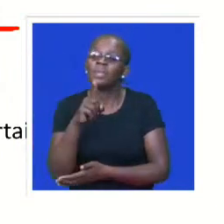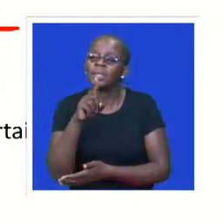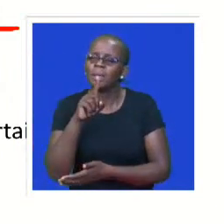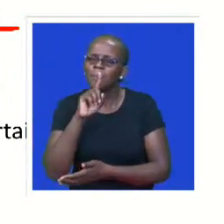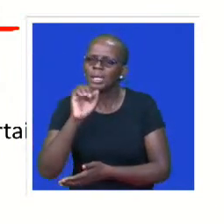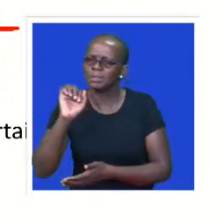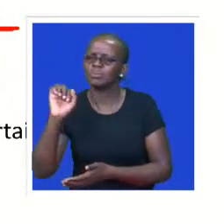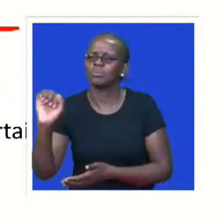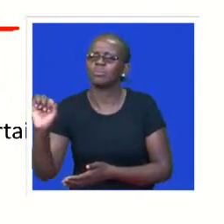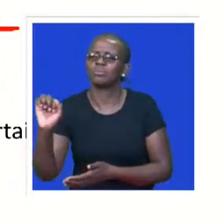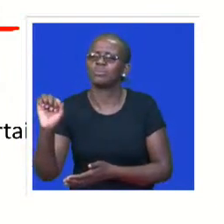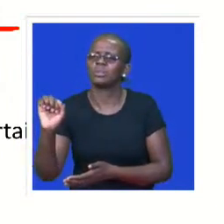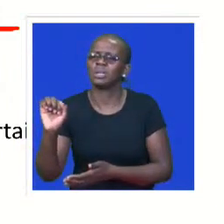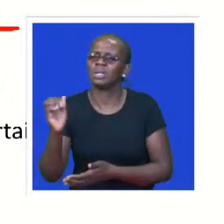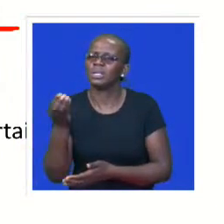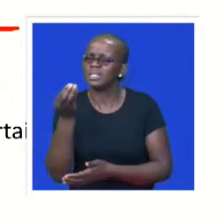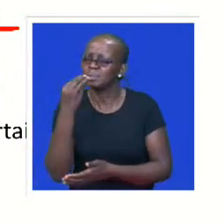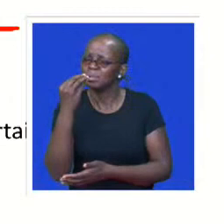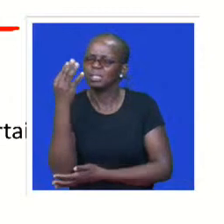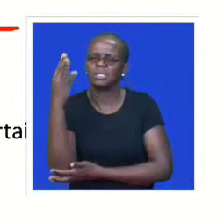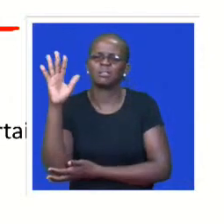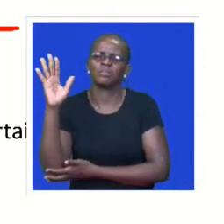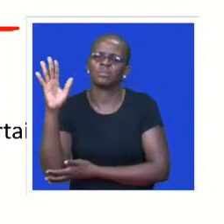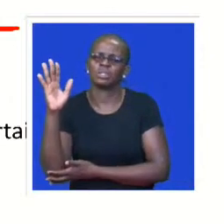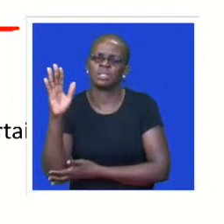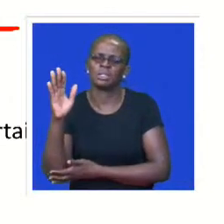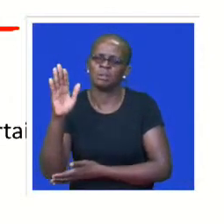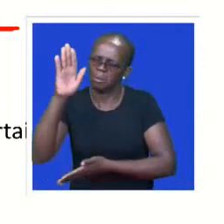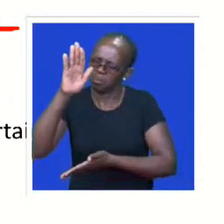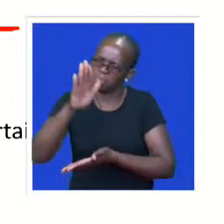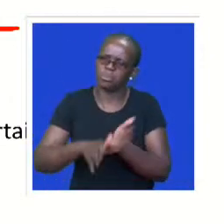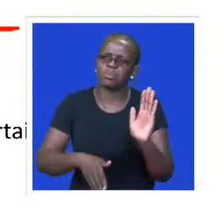were banished, chased out of the